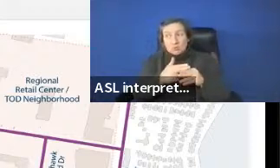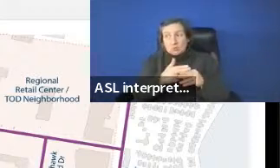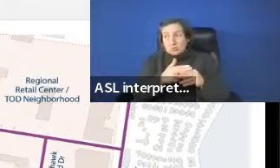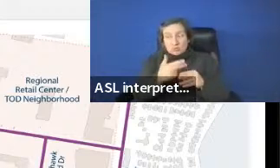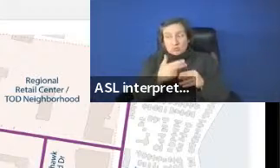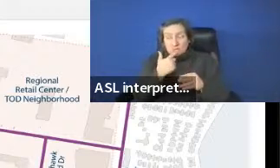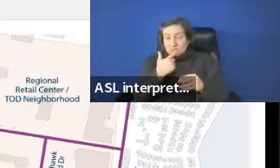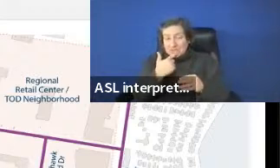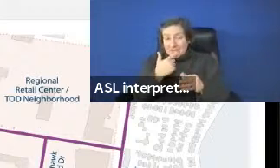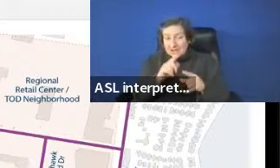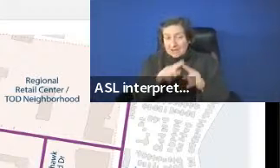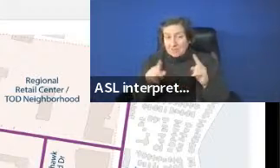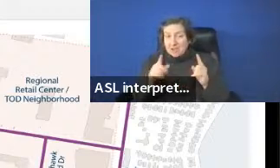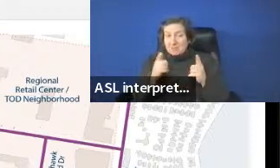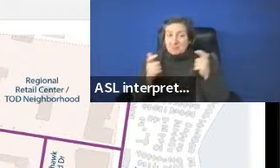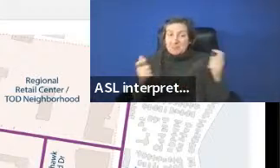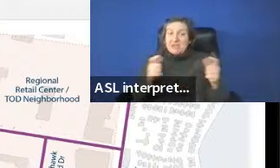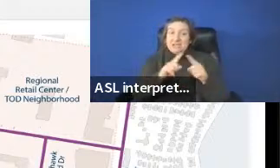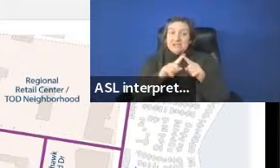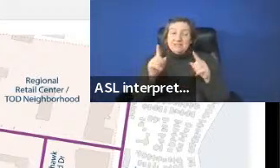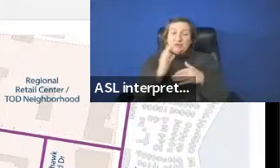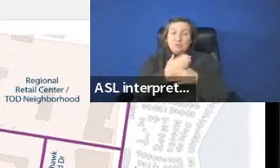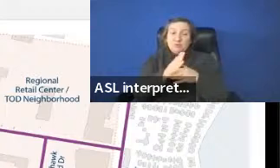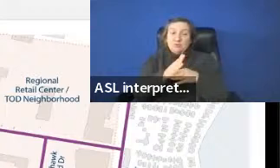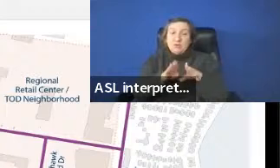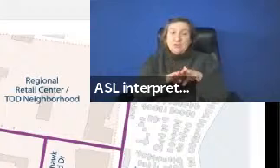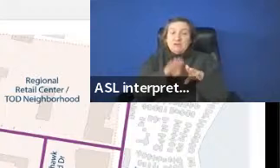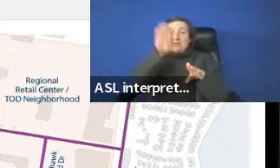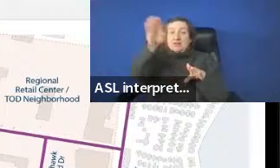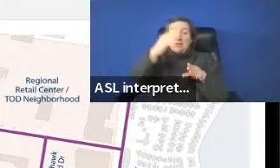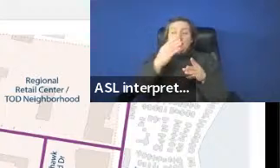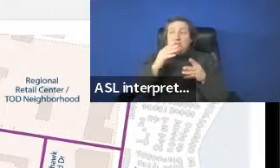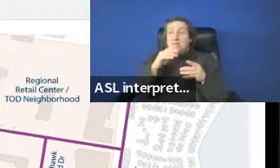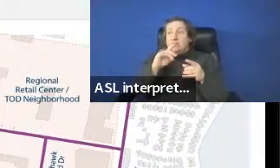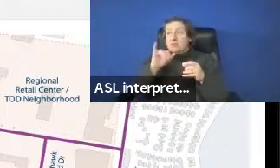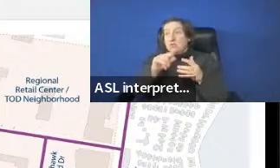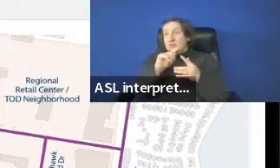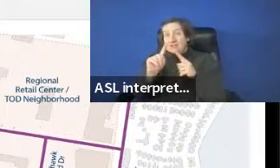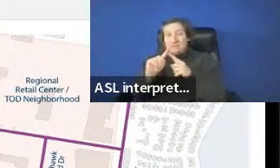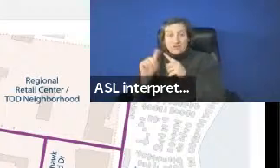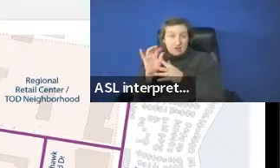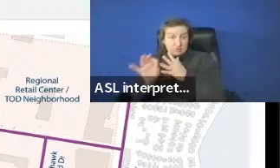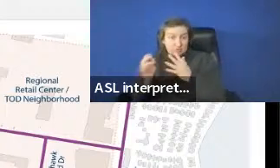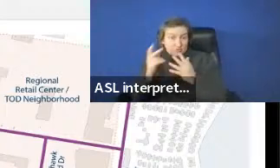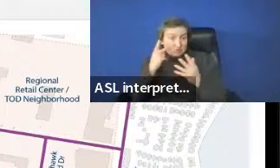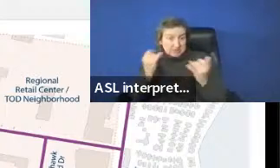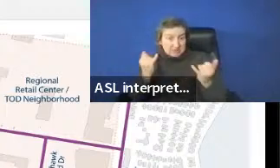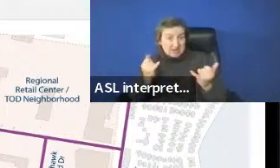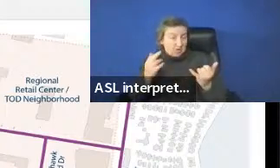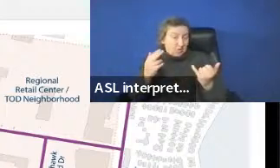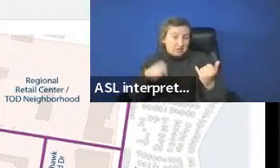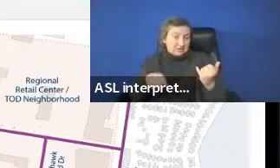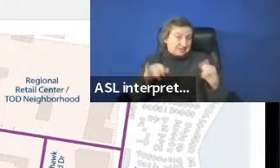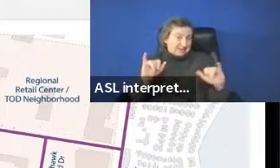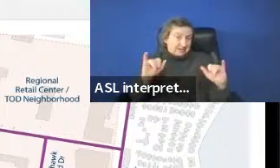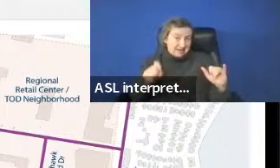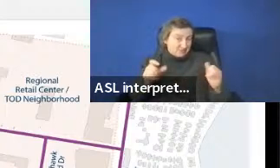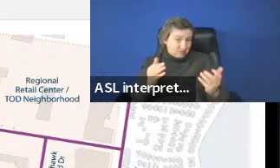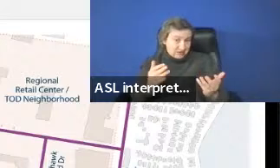there a big difference in that elevation gain between these options as you see them right now? Or do we just need to wait for that?